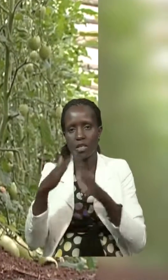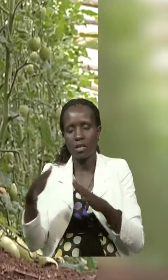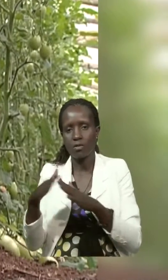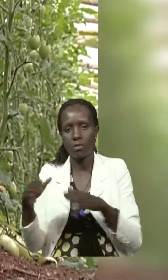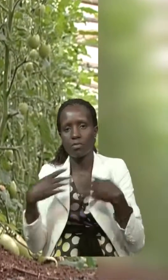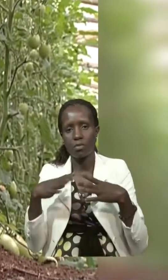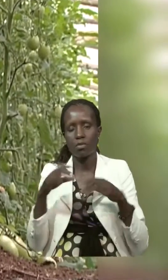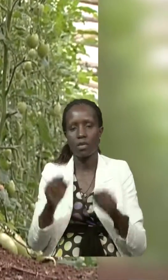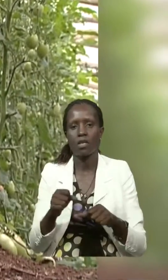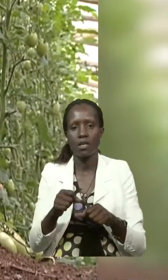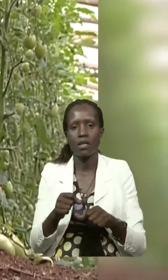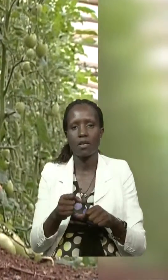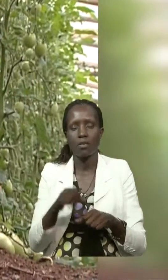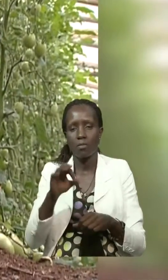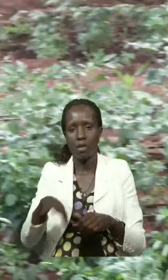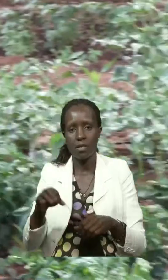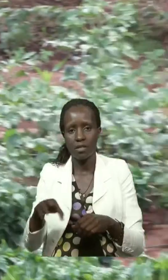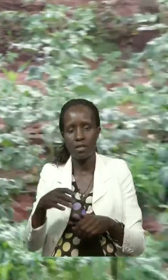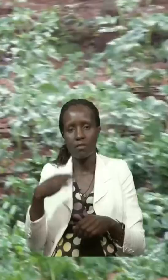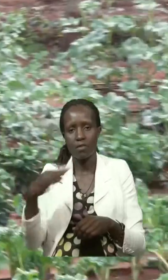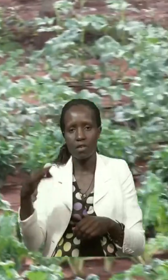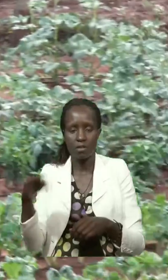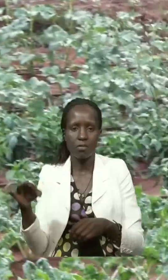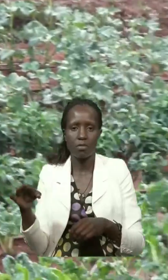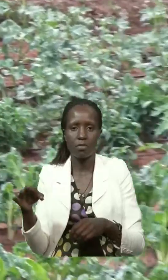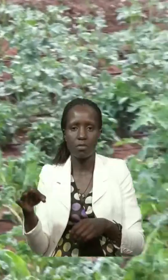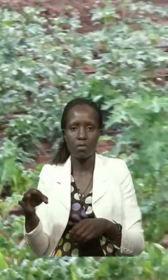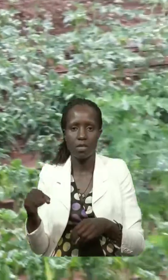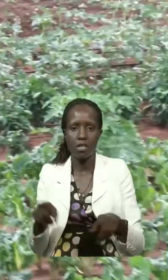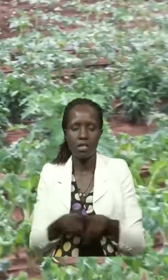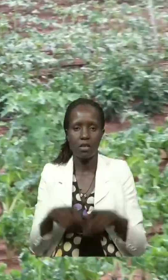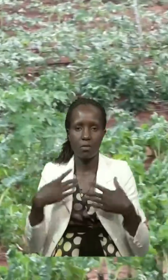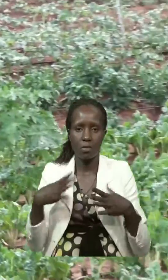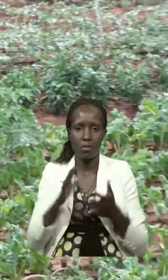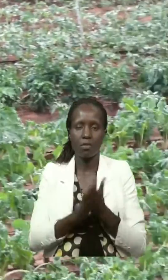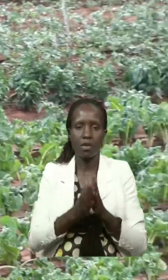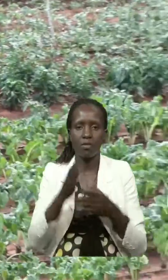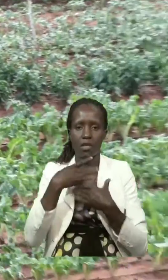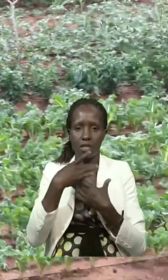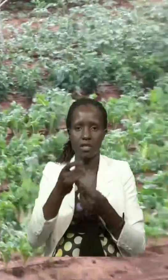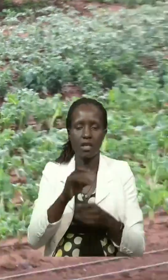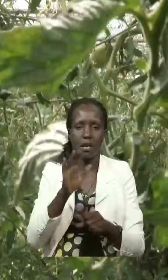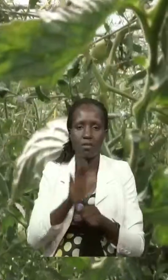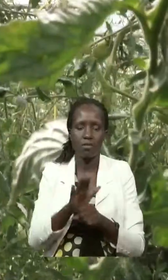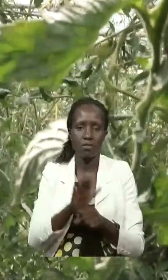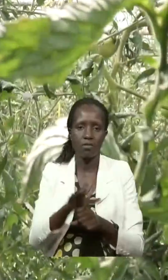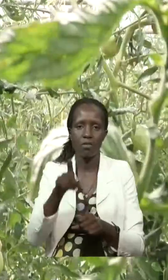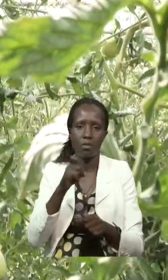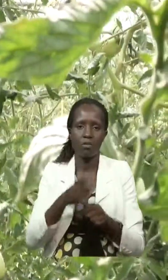produce even vegetables for the local market. And I think people became interested. There was a lot of